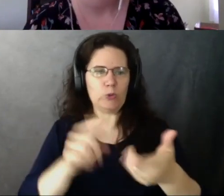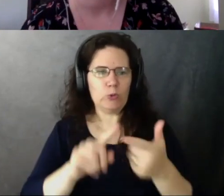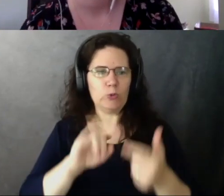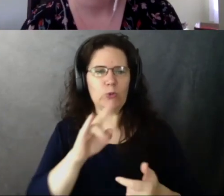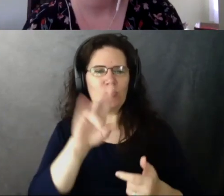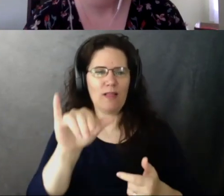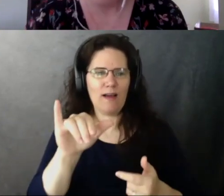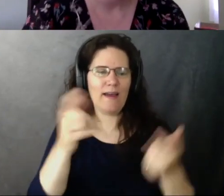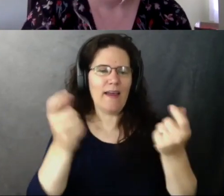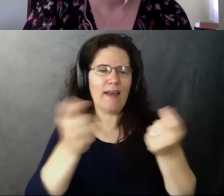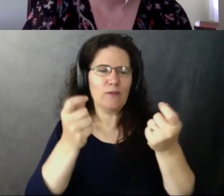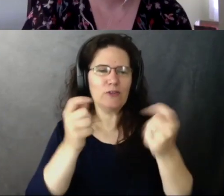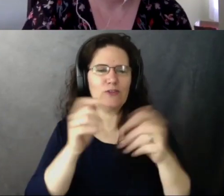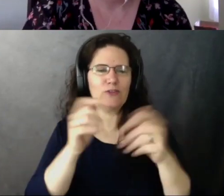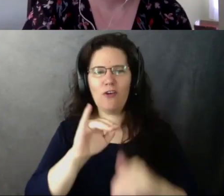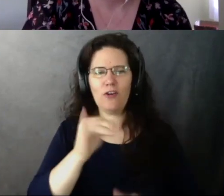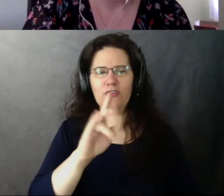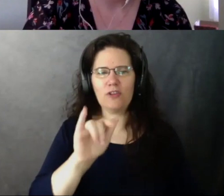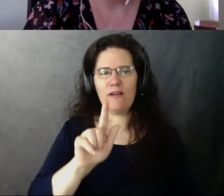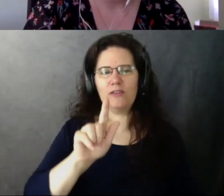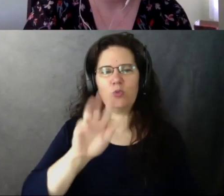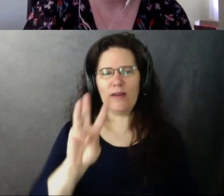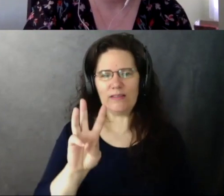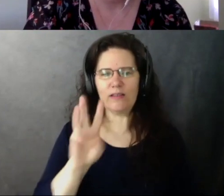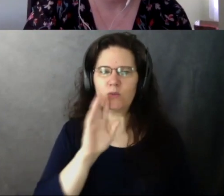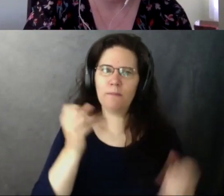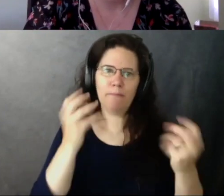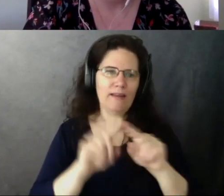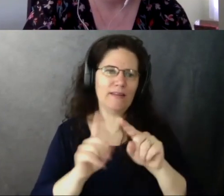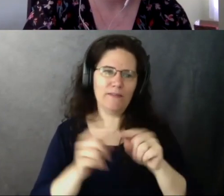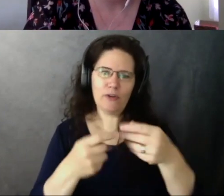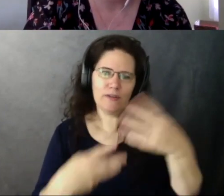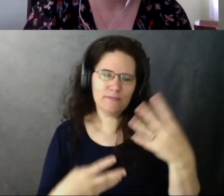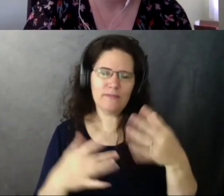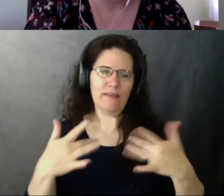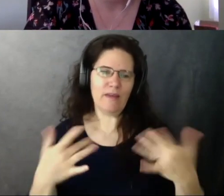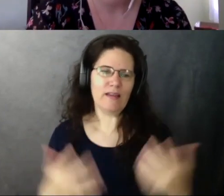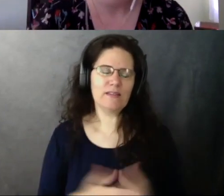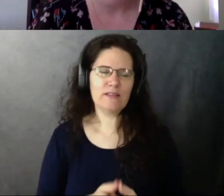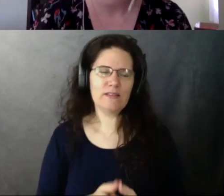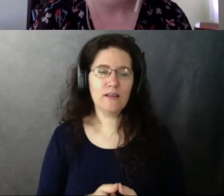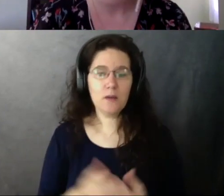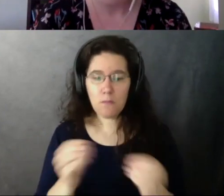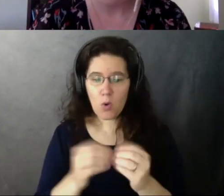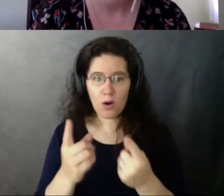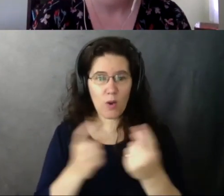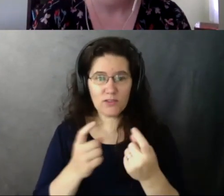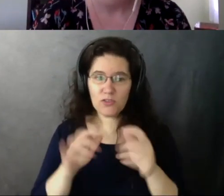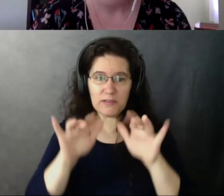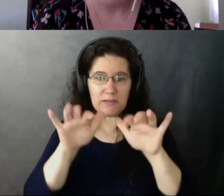and follow us. And if you have any other questions, the chat box is still open, so feel free to let us